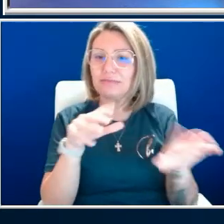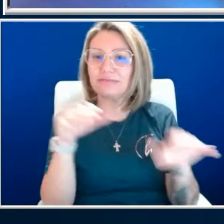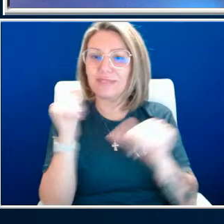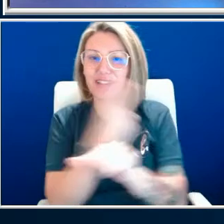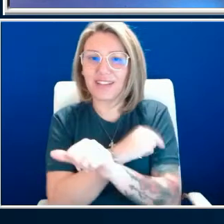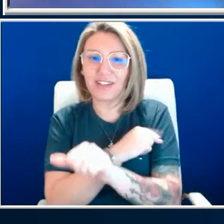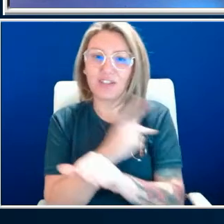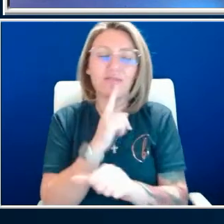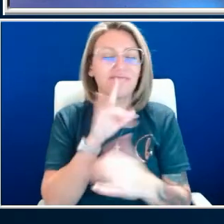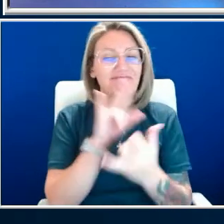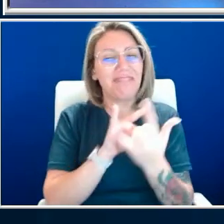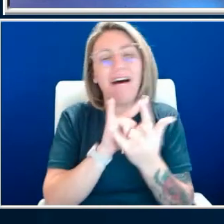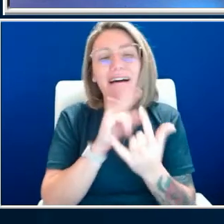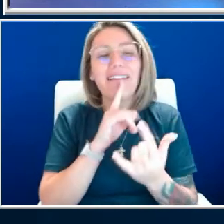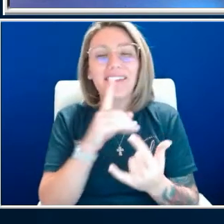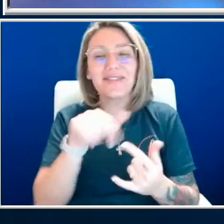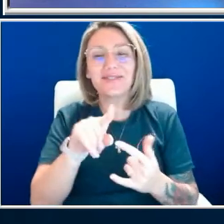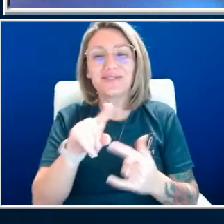grandkids.